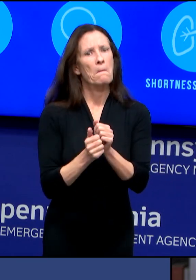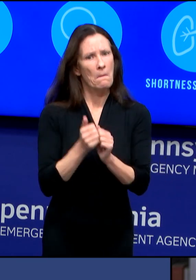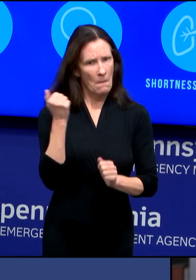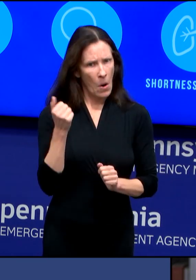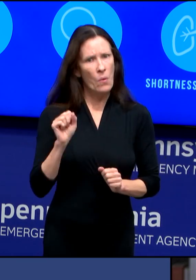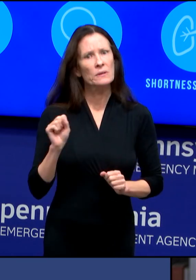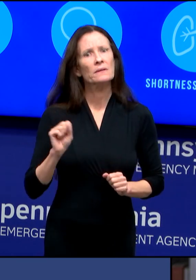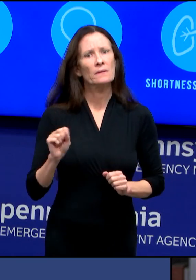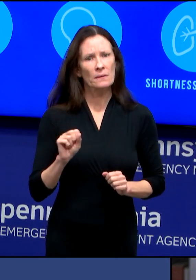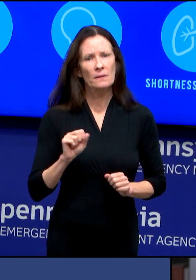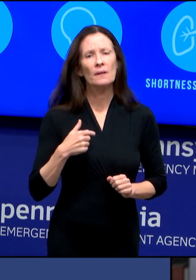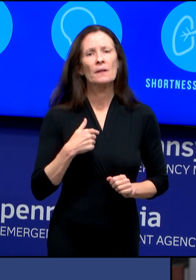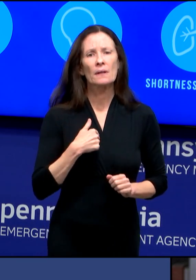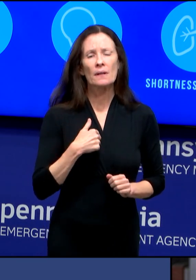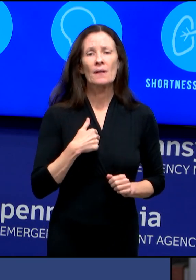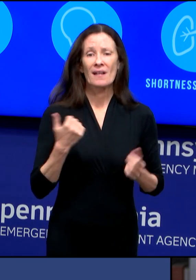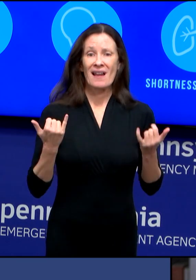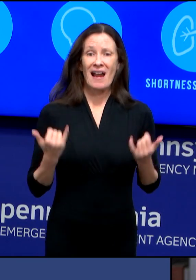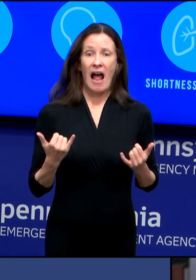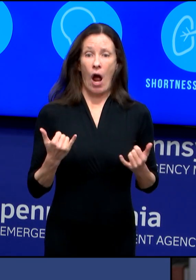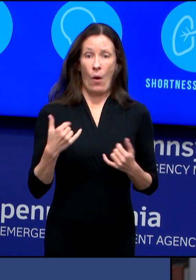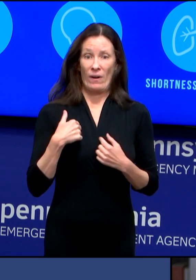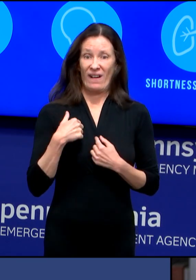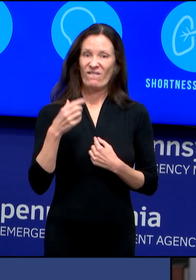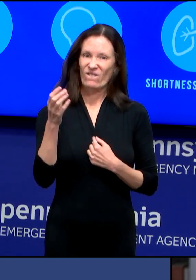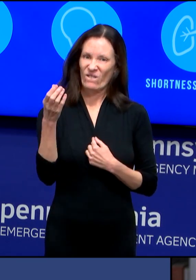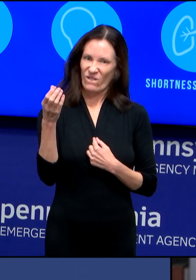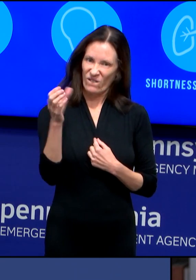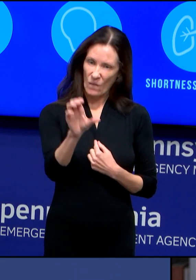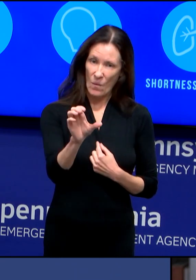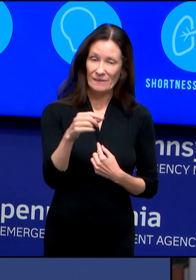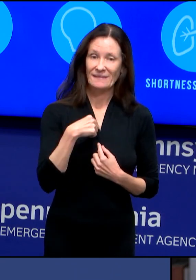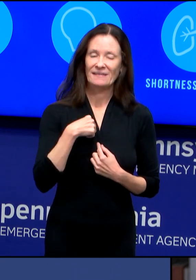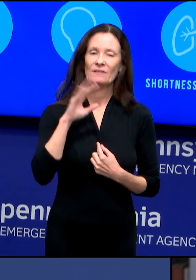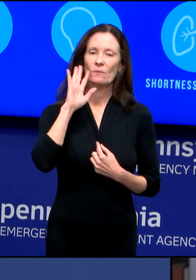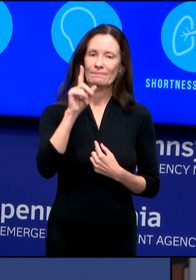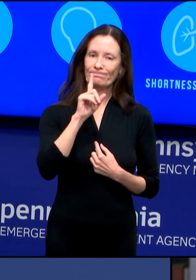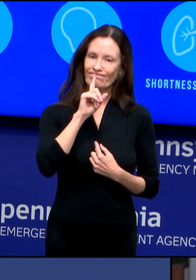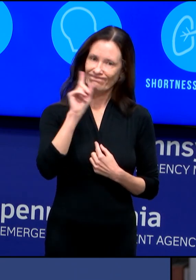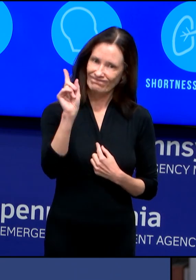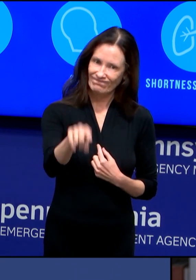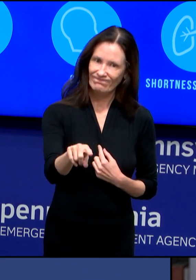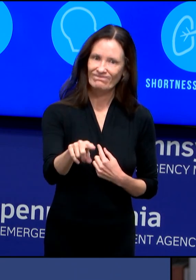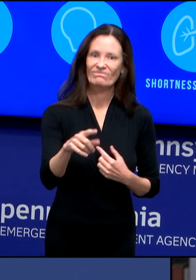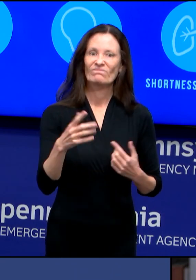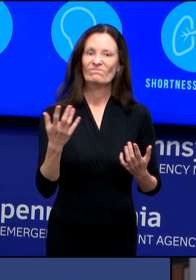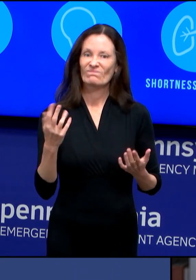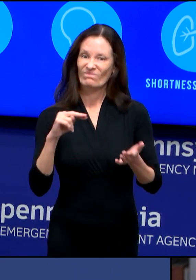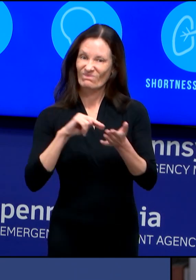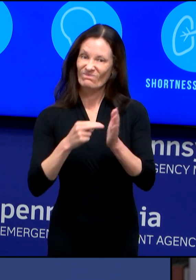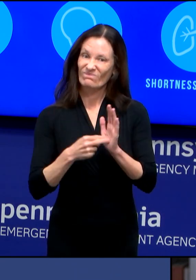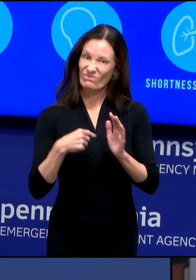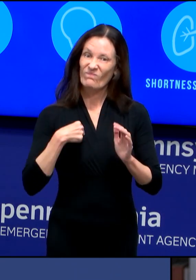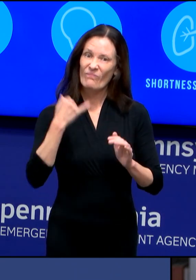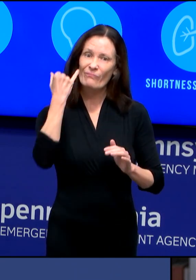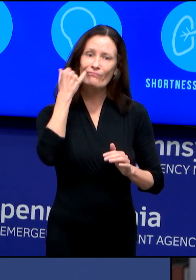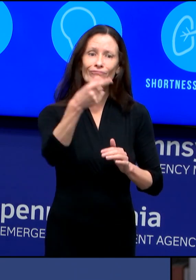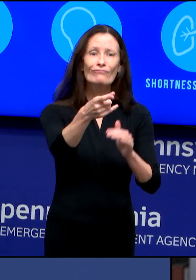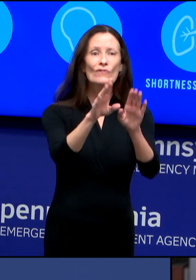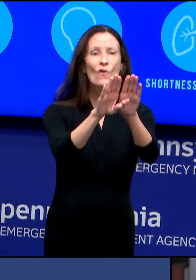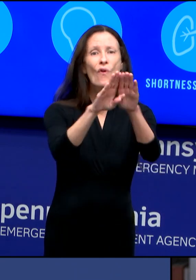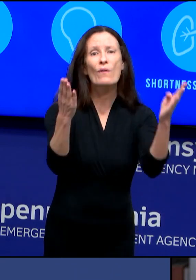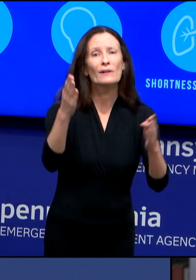we have the ability under this order to actually cite businesses. We've used the Liquor Control